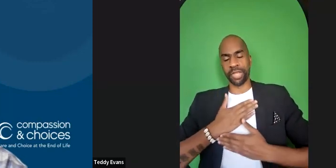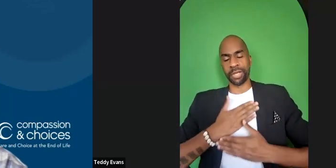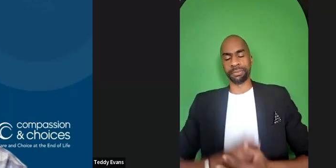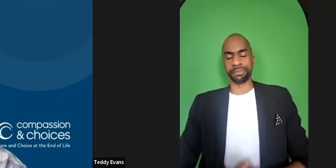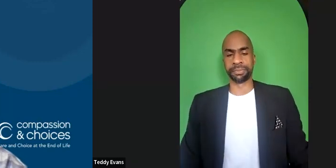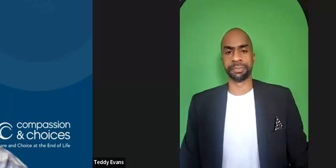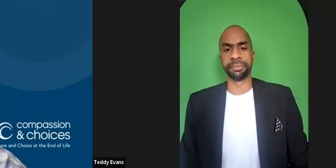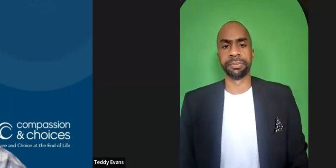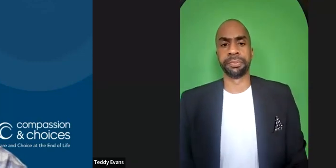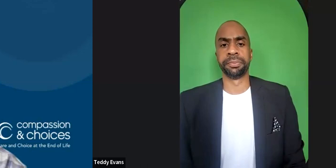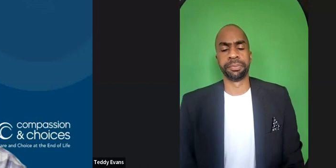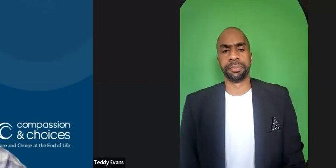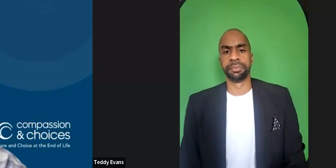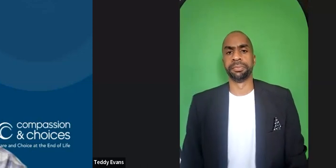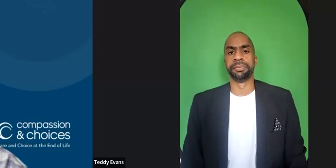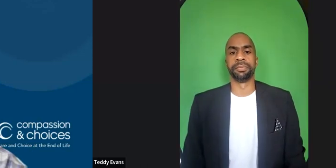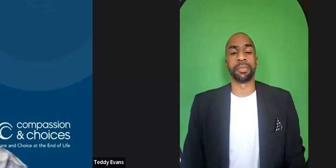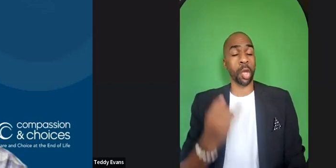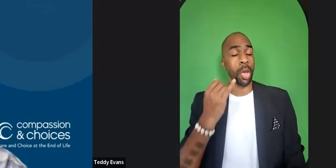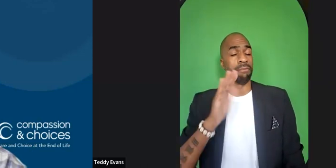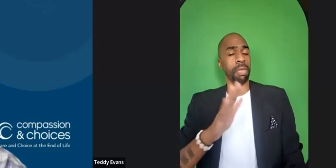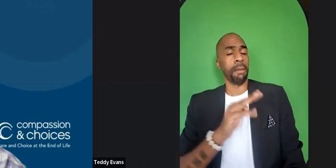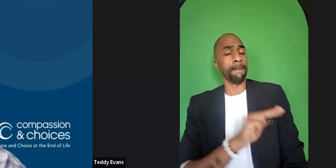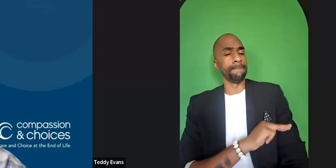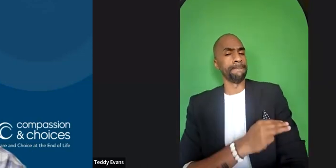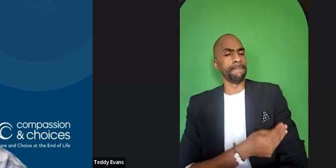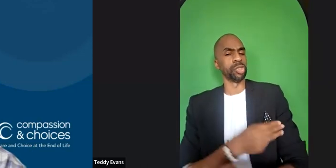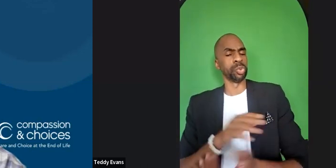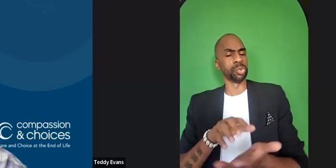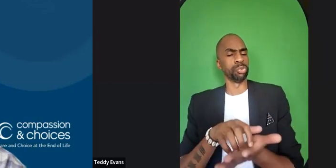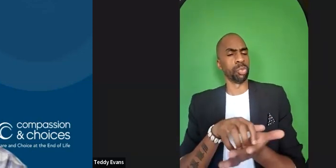lungs when their muscles are weak. And so